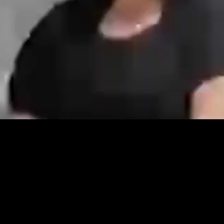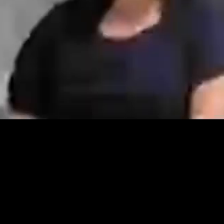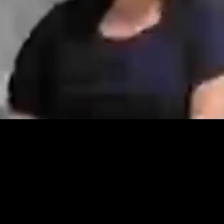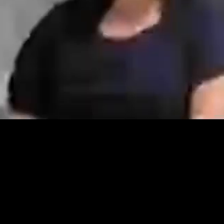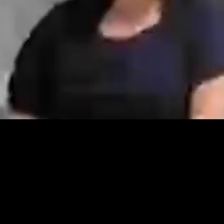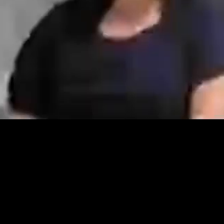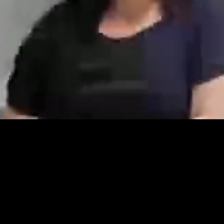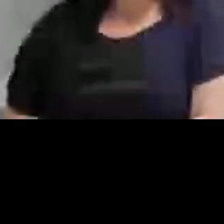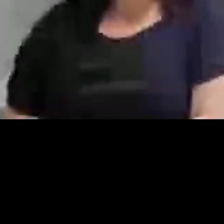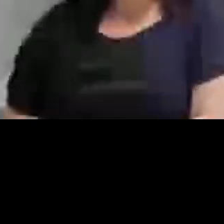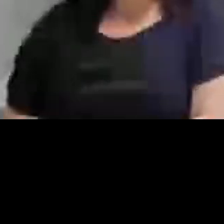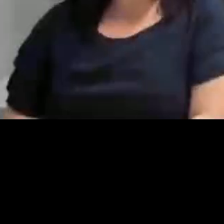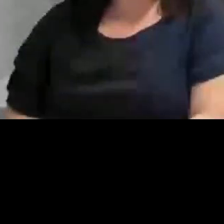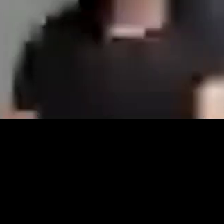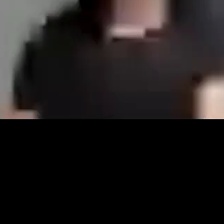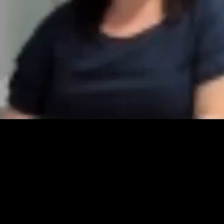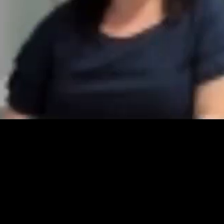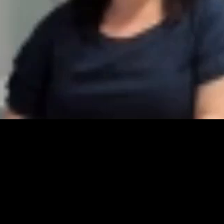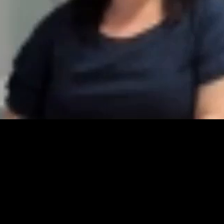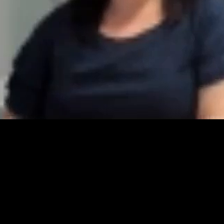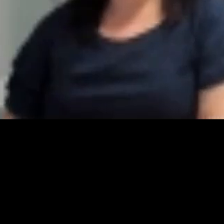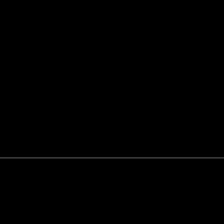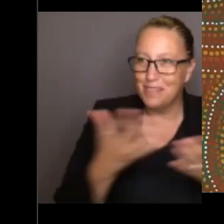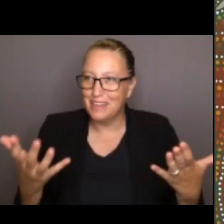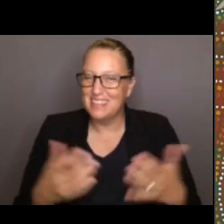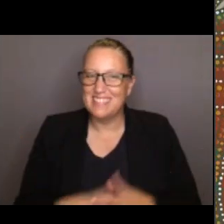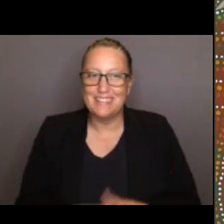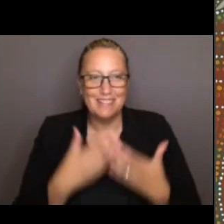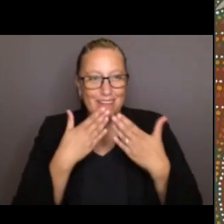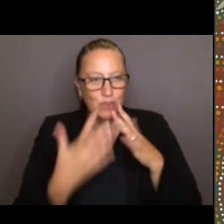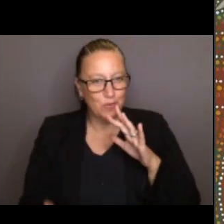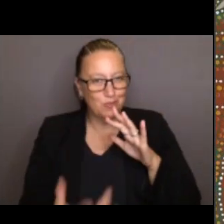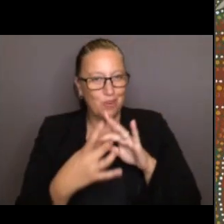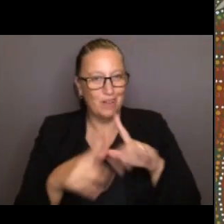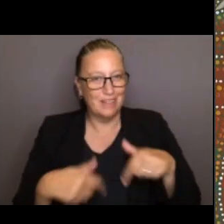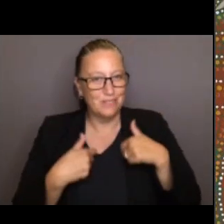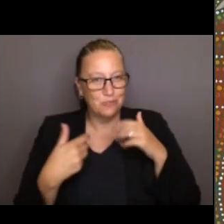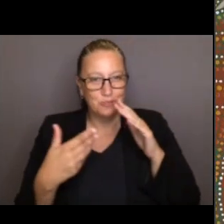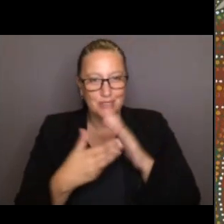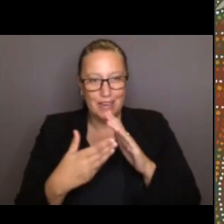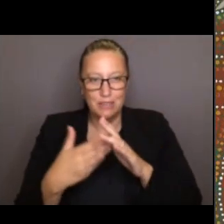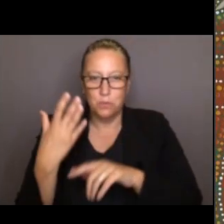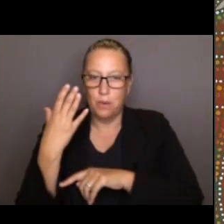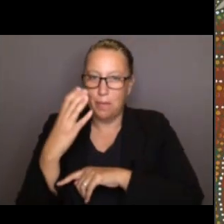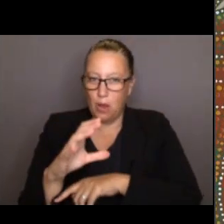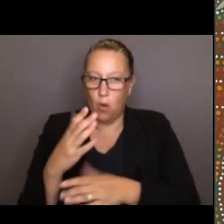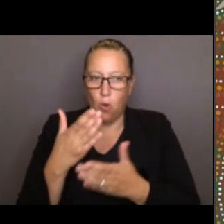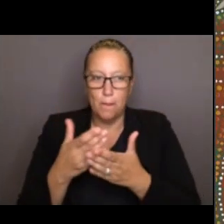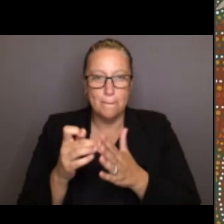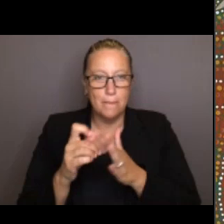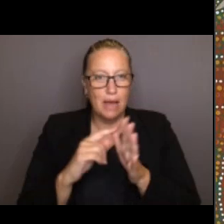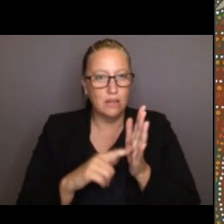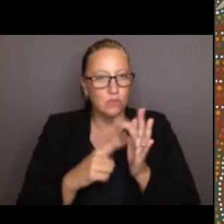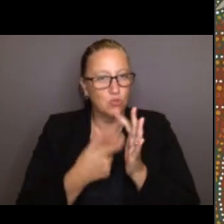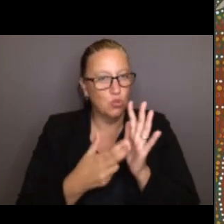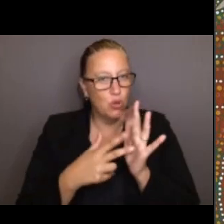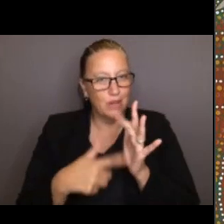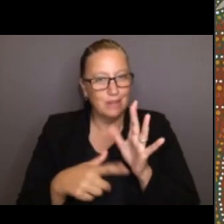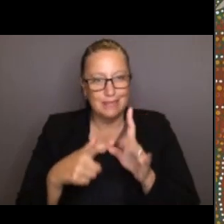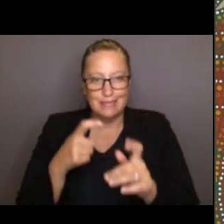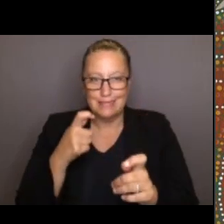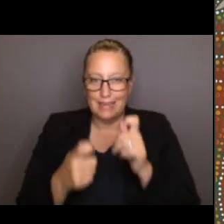Hello and good afternoon to you all. Thank you so much for joining us for today's webinar on paternity testing and child support. What are my